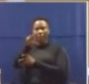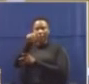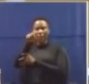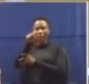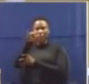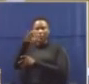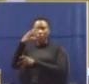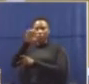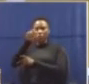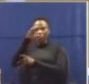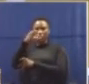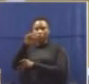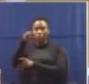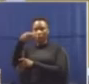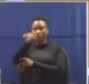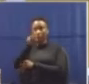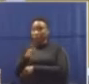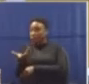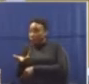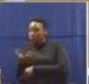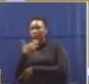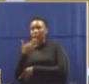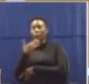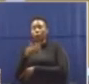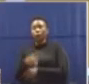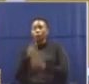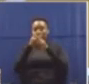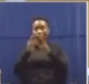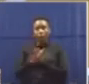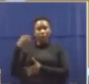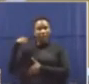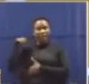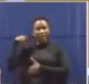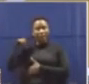you. The Honorable, the Minister.